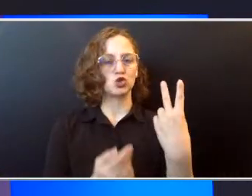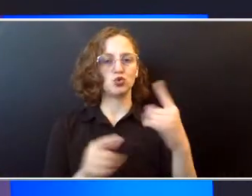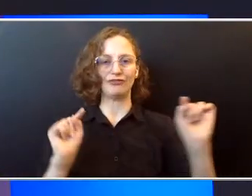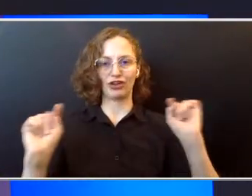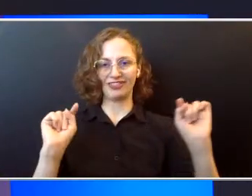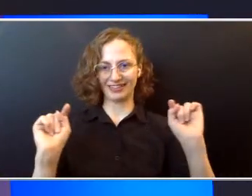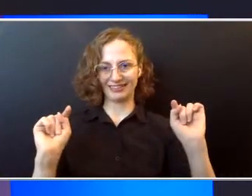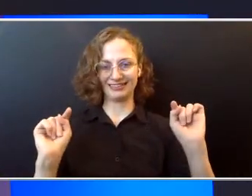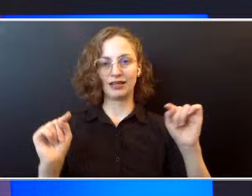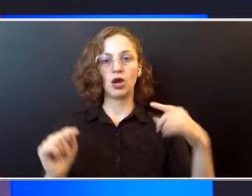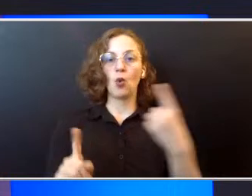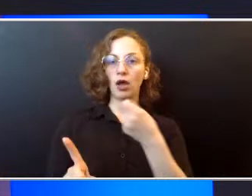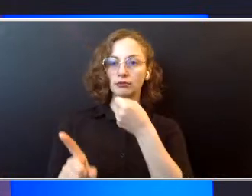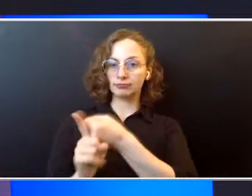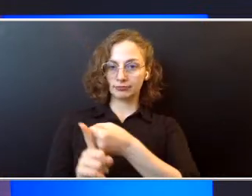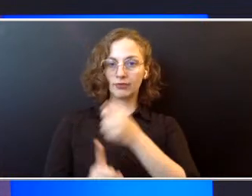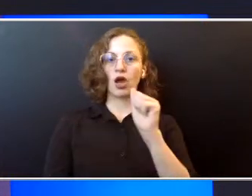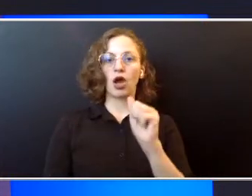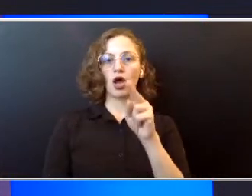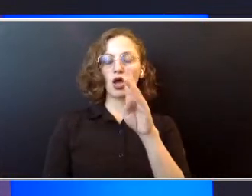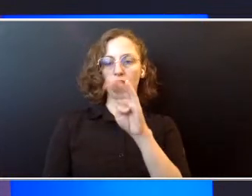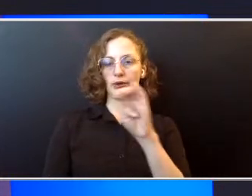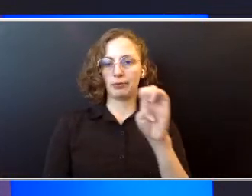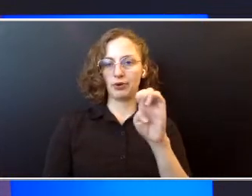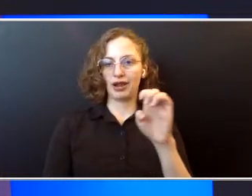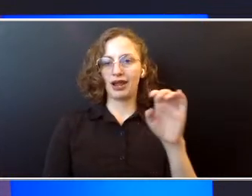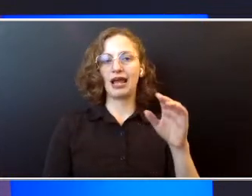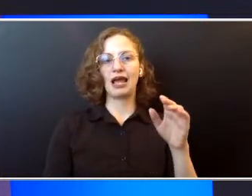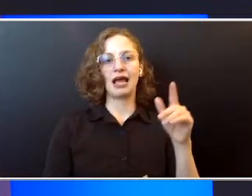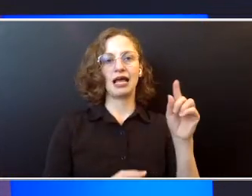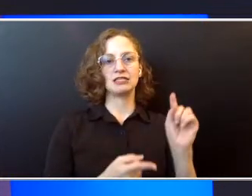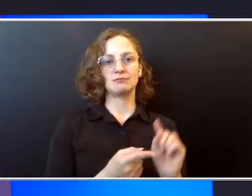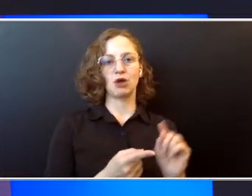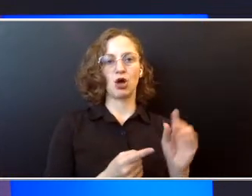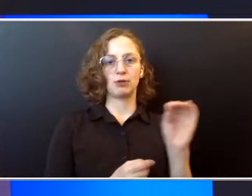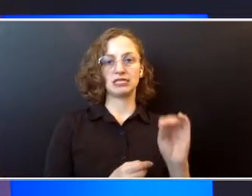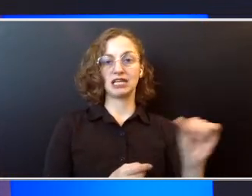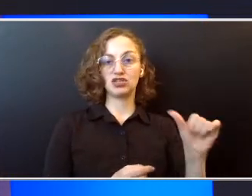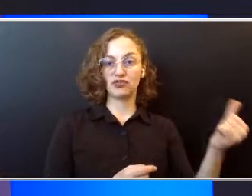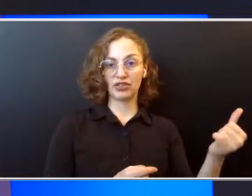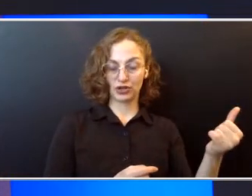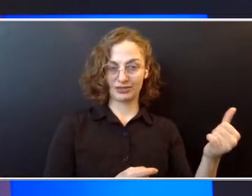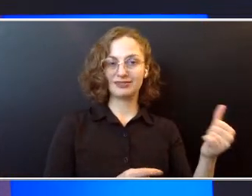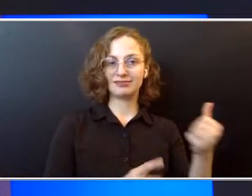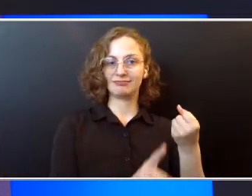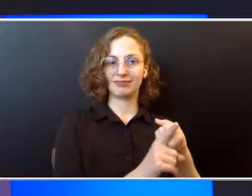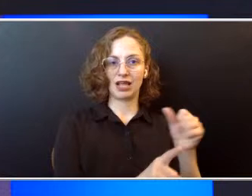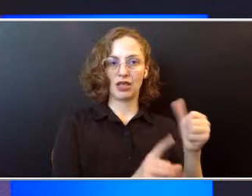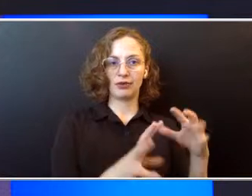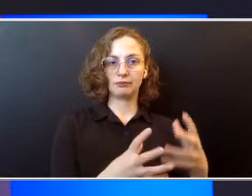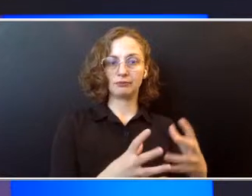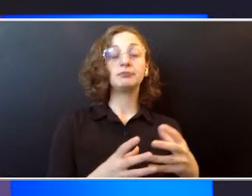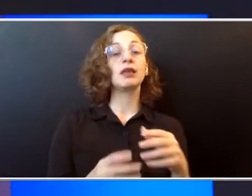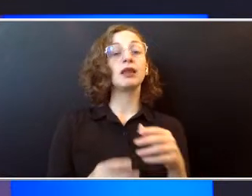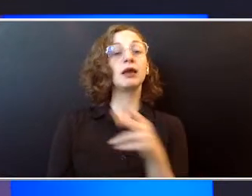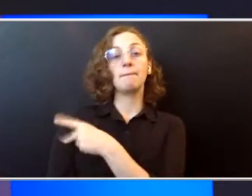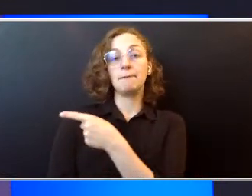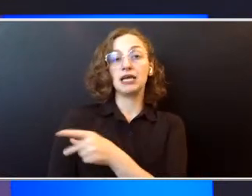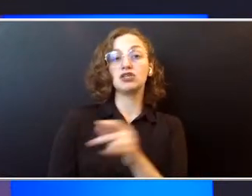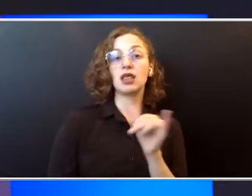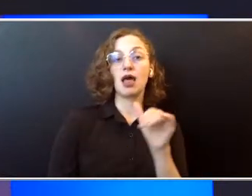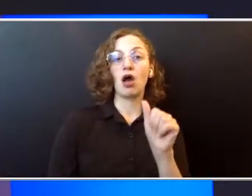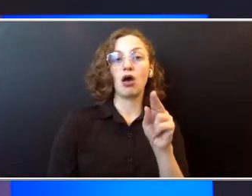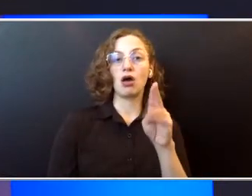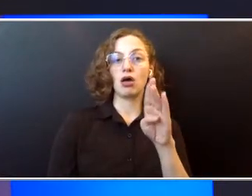Aubrey, and a small percentage, and the other affects. But patients like Aubrey, they actually have a higher probability than the